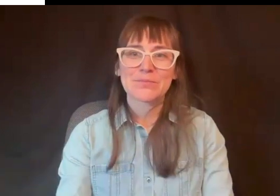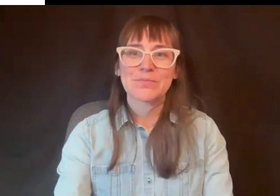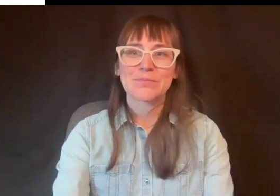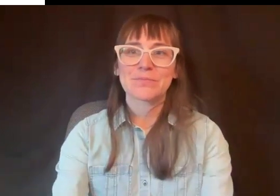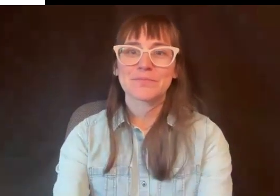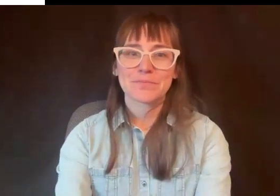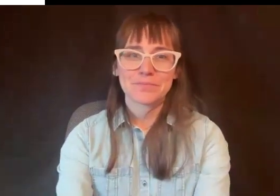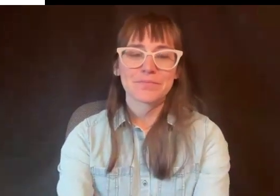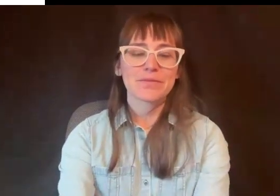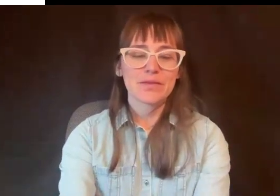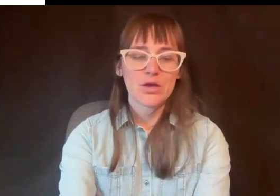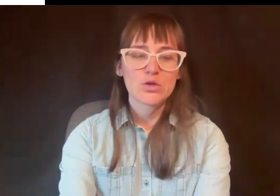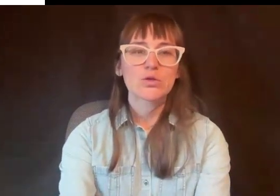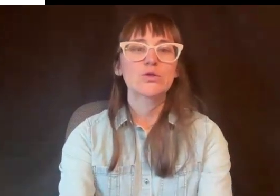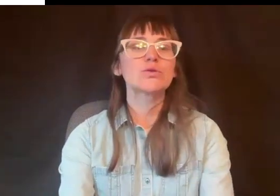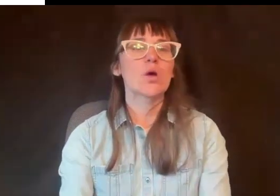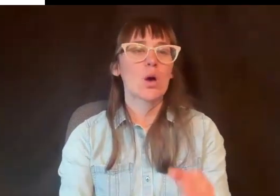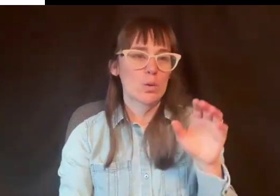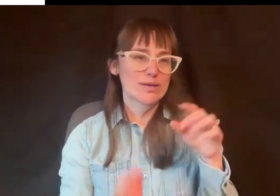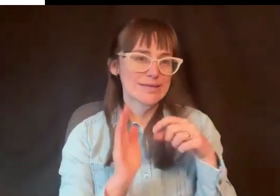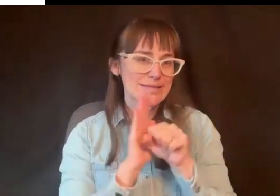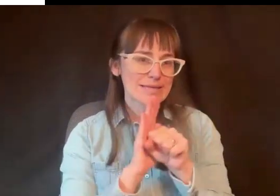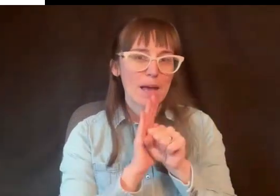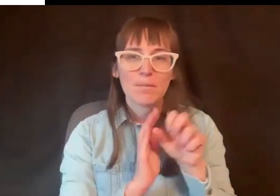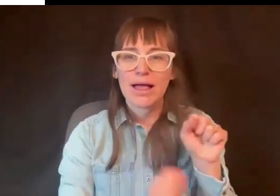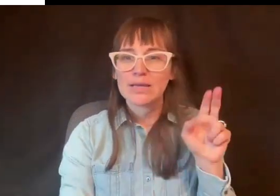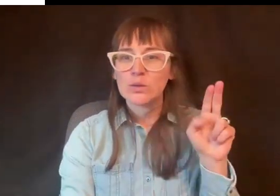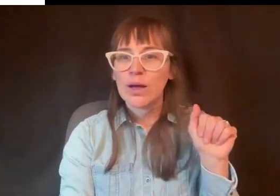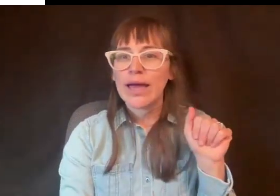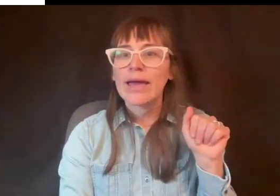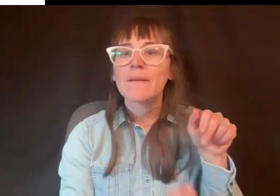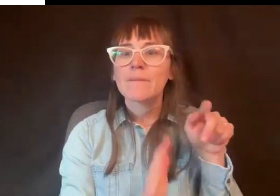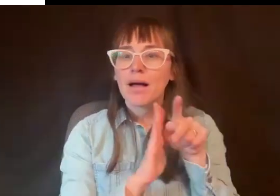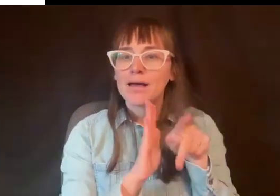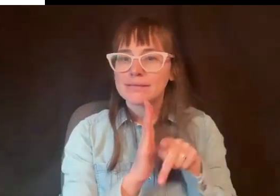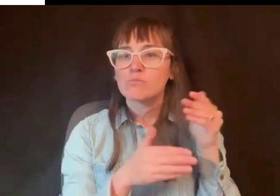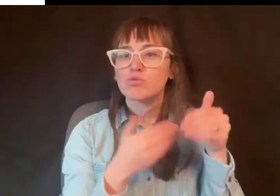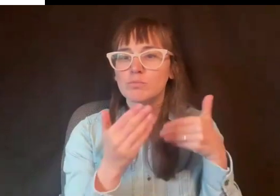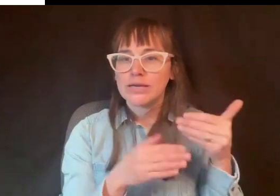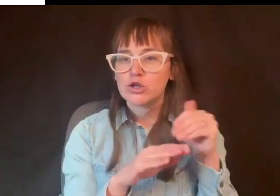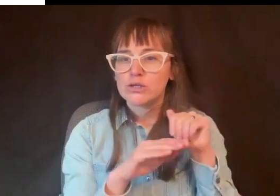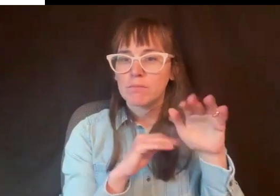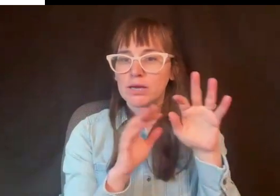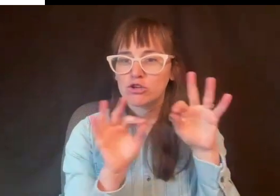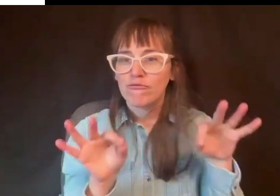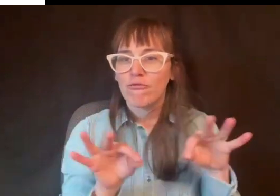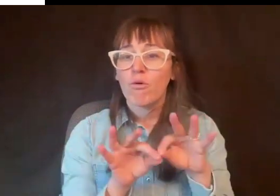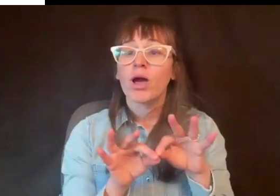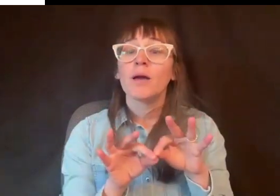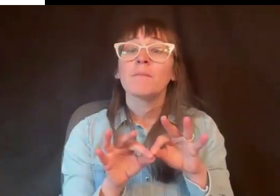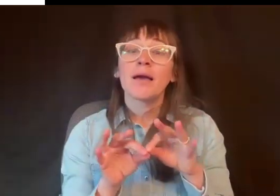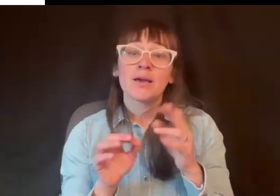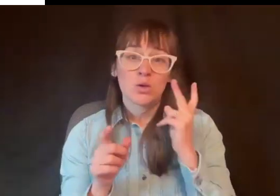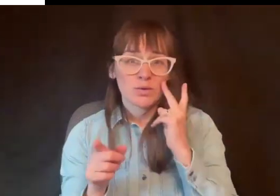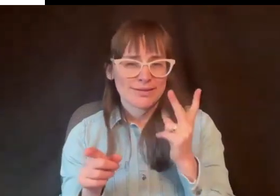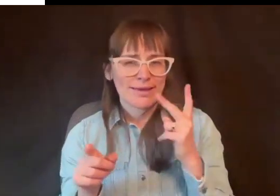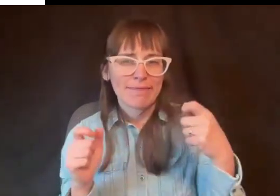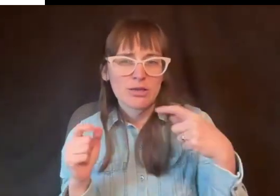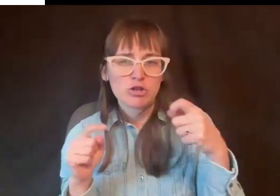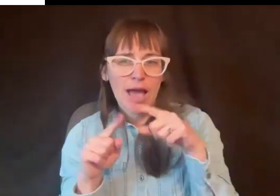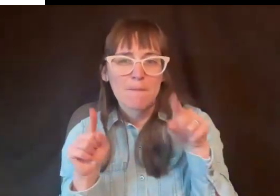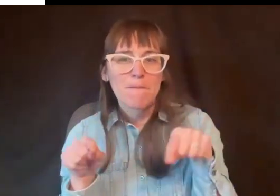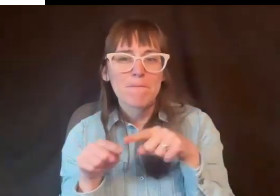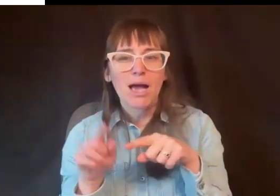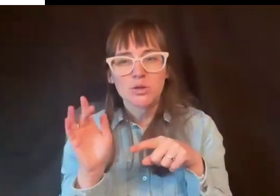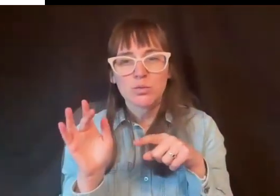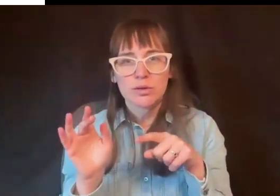start by walking through the sample SUA policy, procedure, and submission form. As we posted in the chat, this is on our website and will be distributed